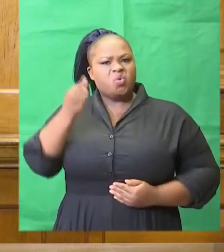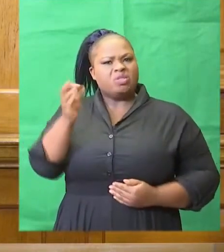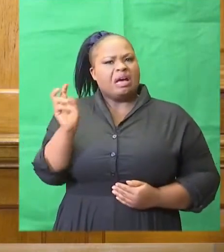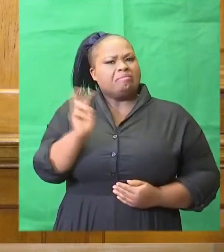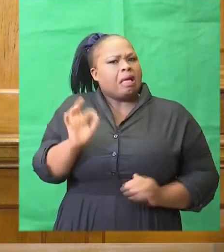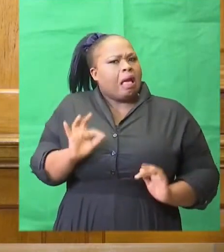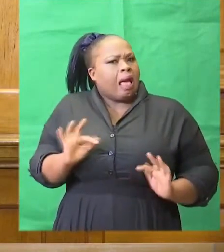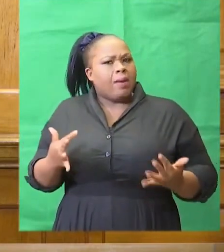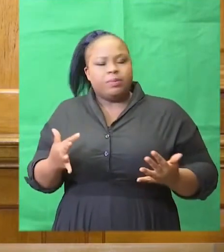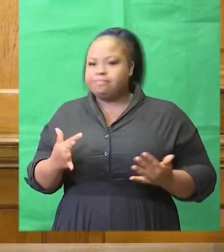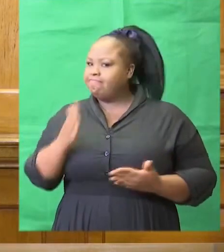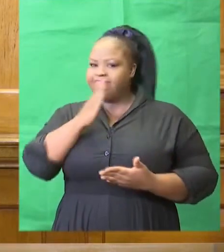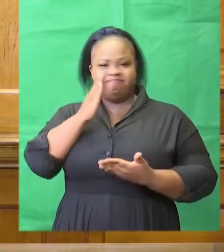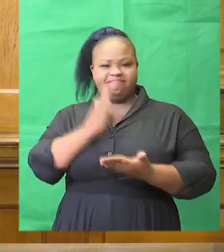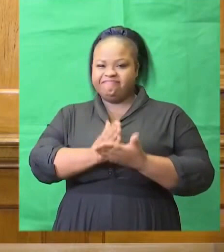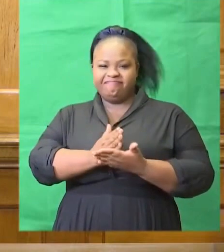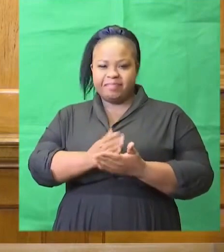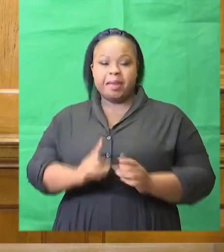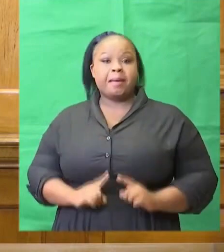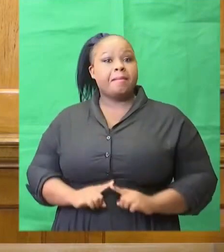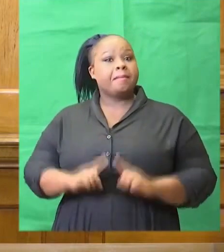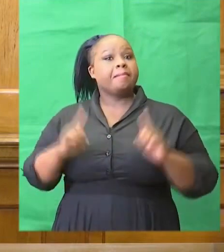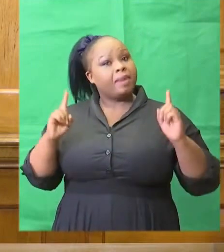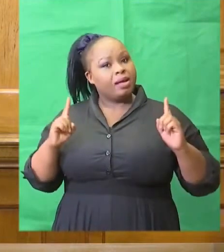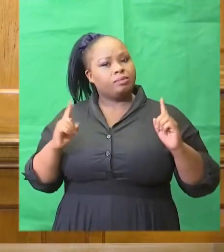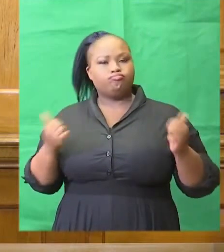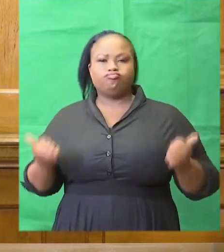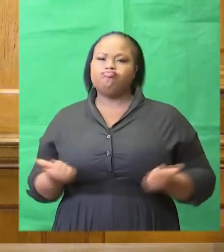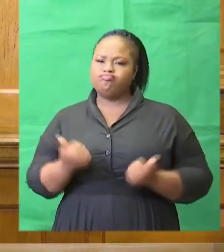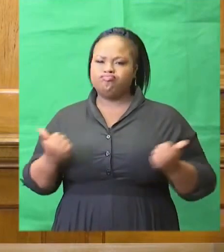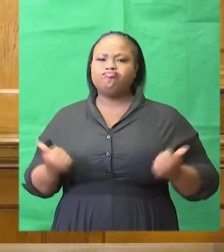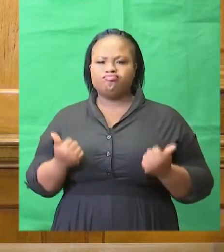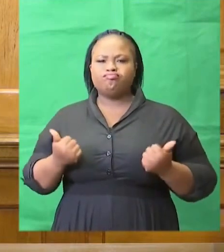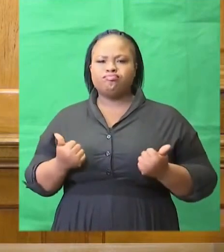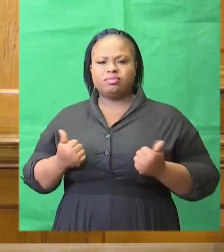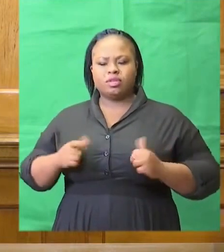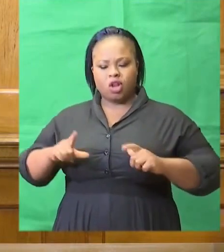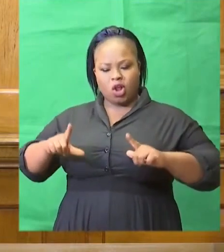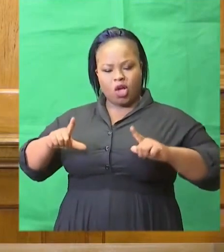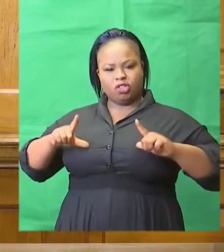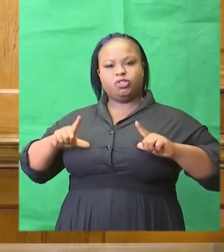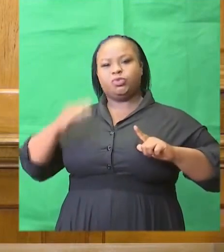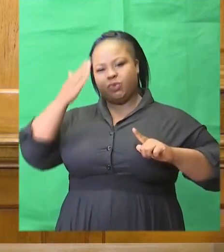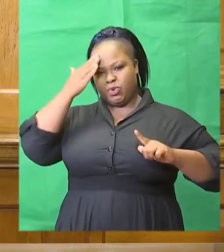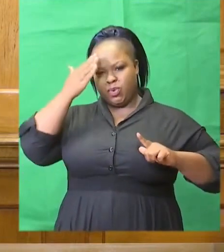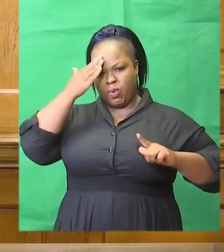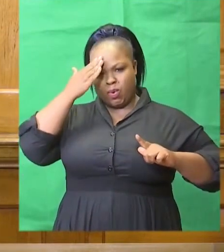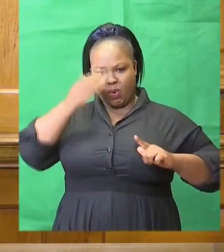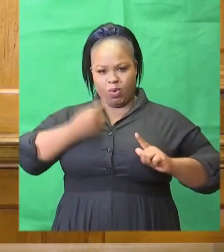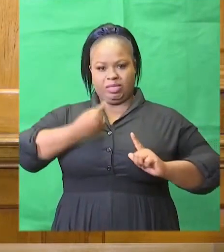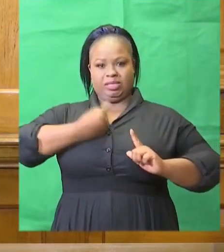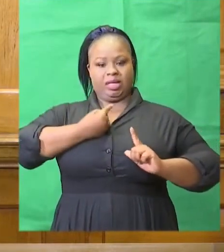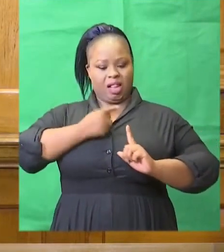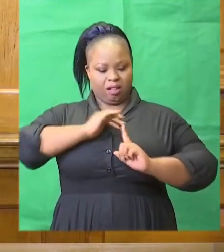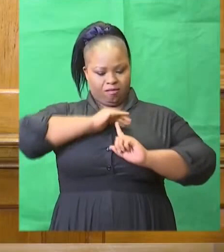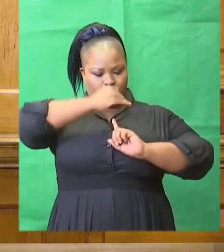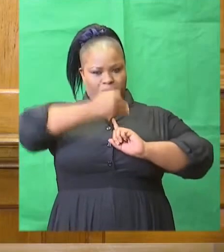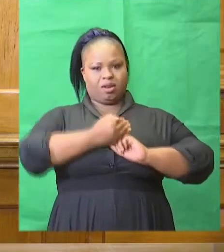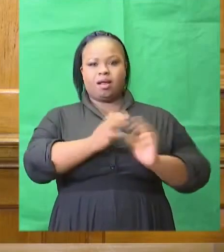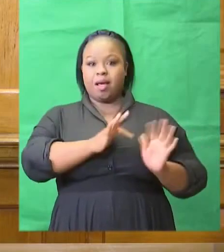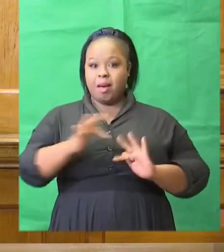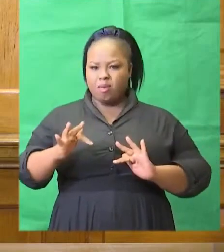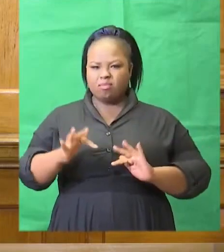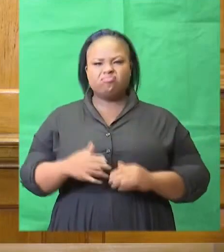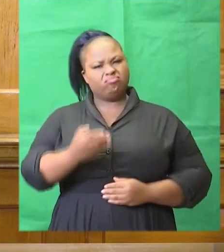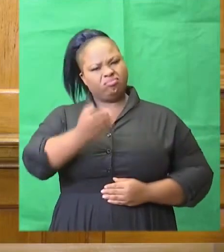However, we already have the tools that we need to protect ourselves against it. We